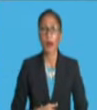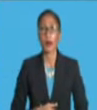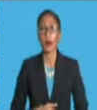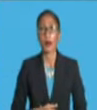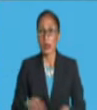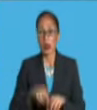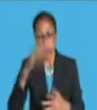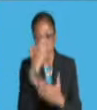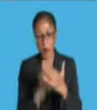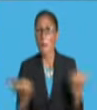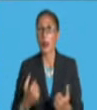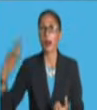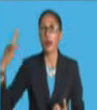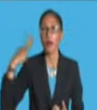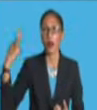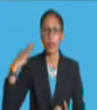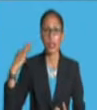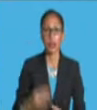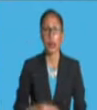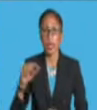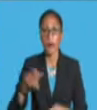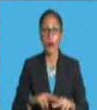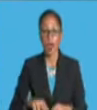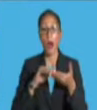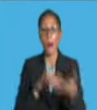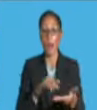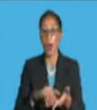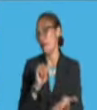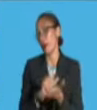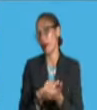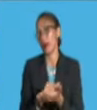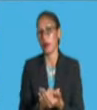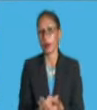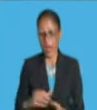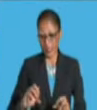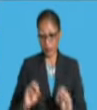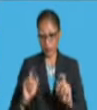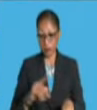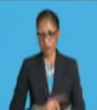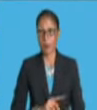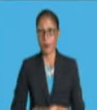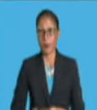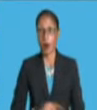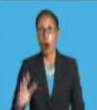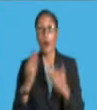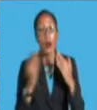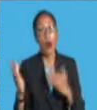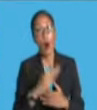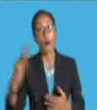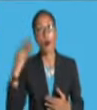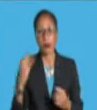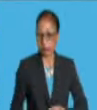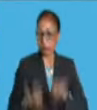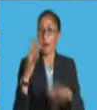together with a network of volunteers around Fiji helped me a lot. I would like to take this opportunity to thank all the volunteers who